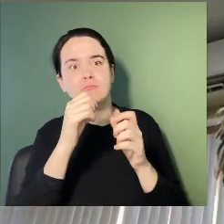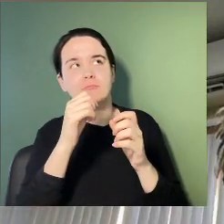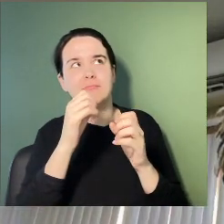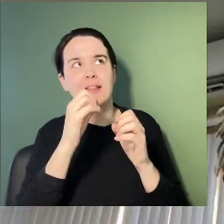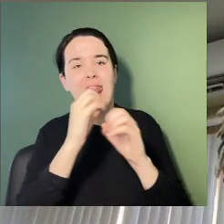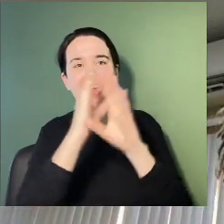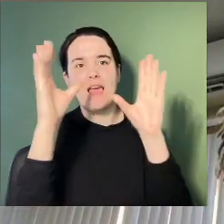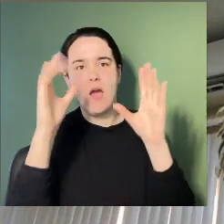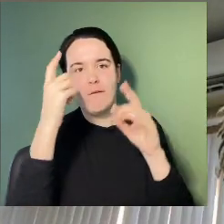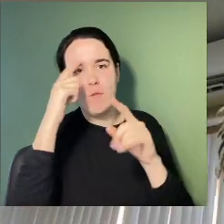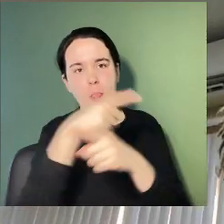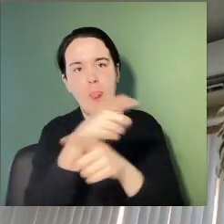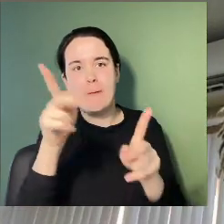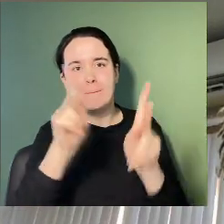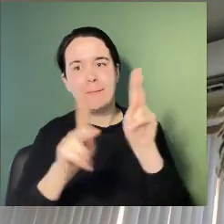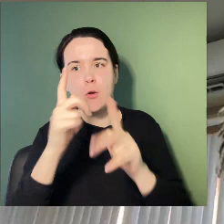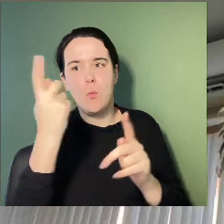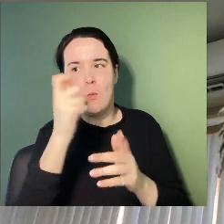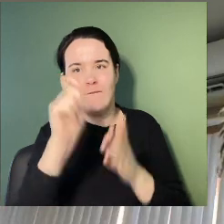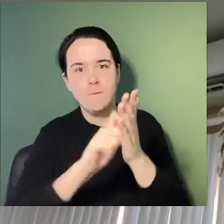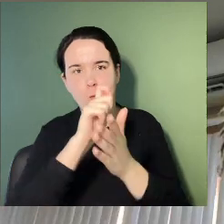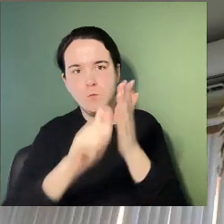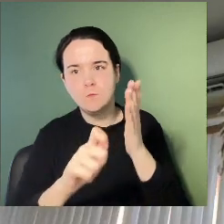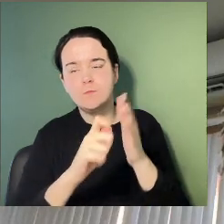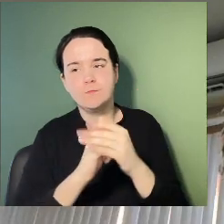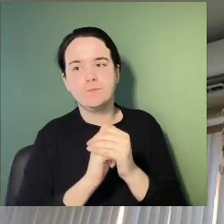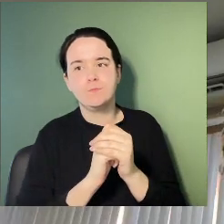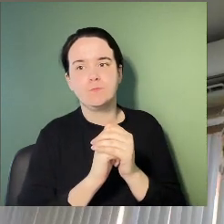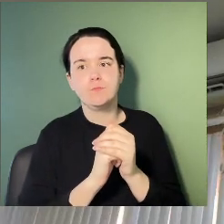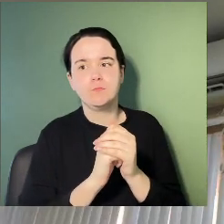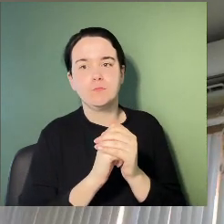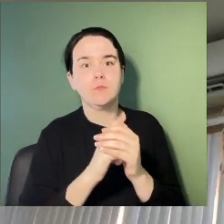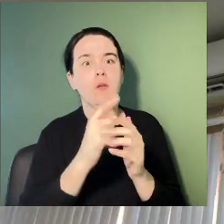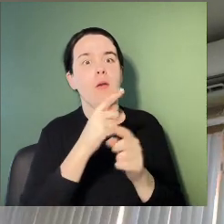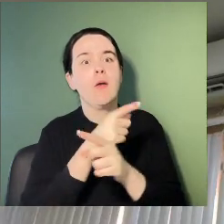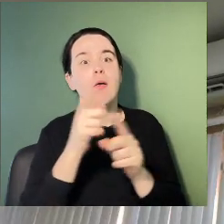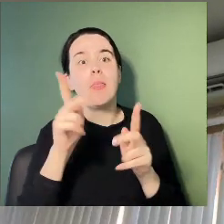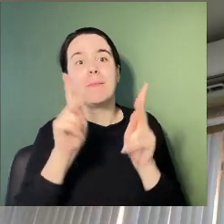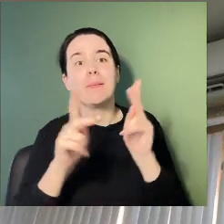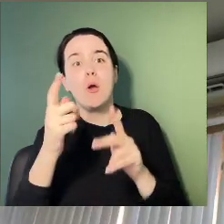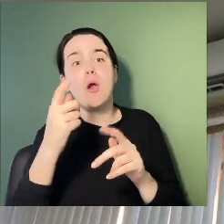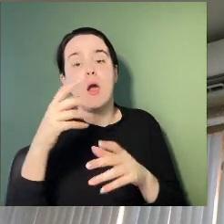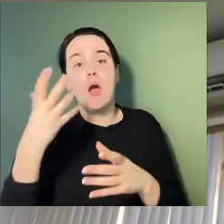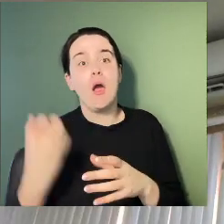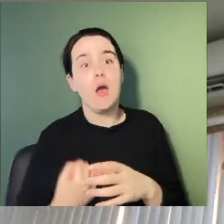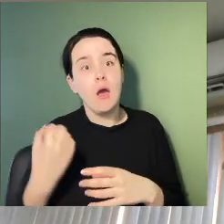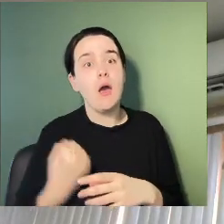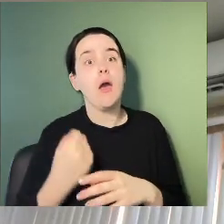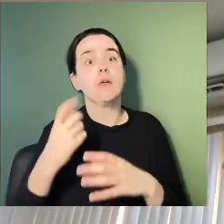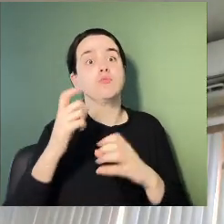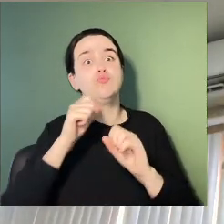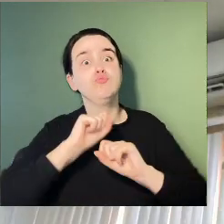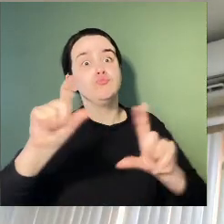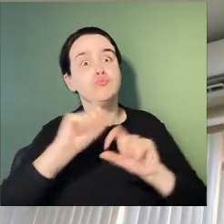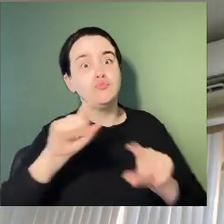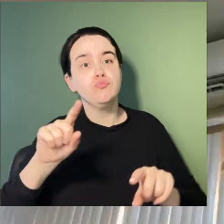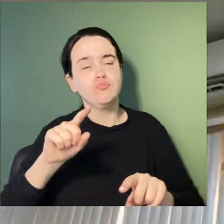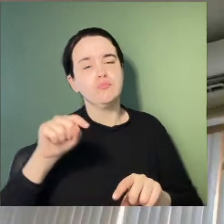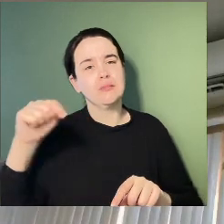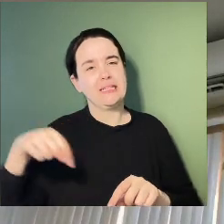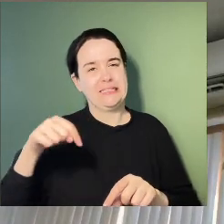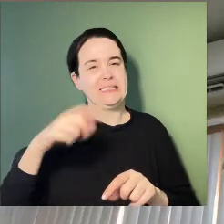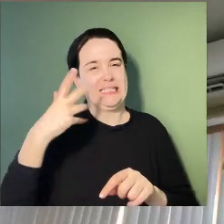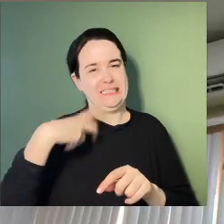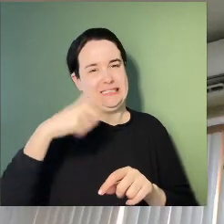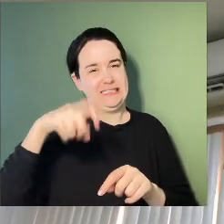for people to track and to know who's on the payroll, essentially, versus